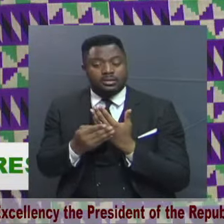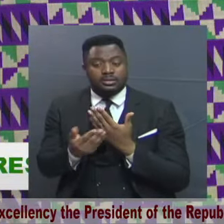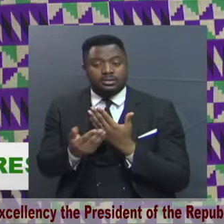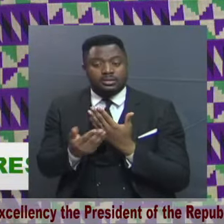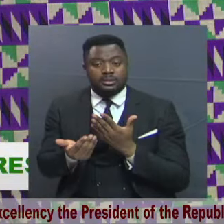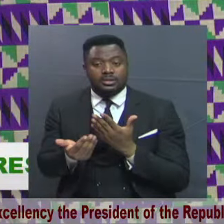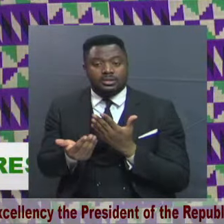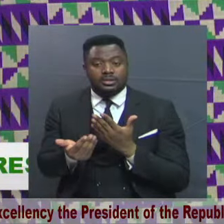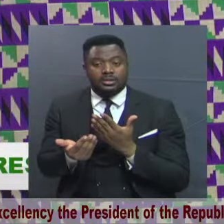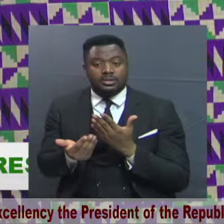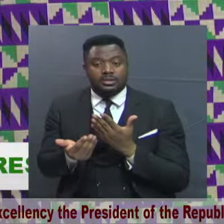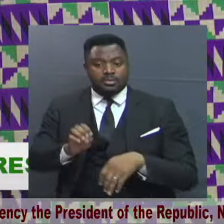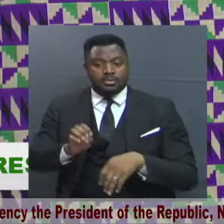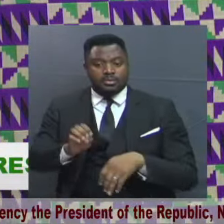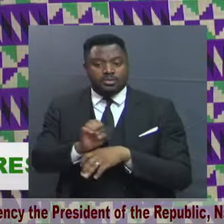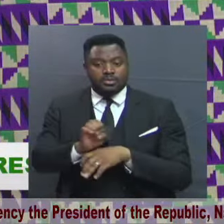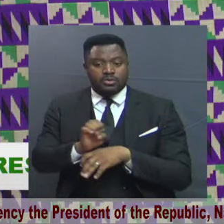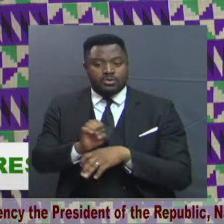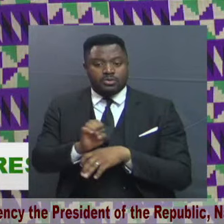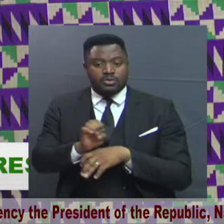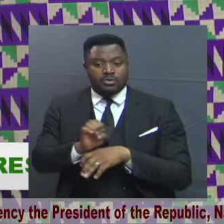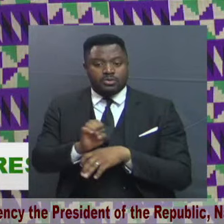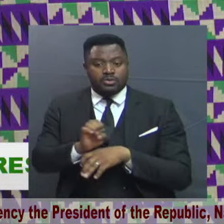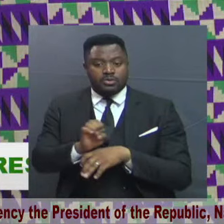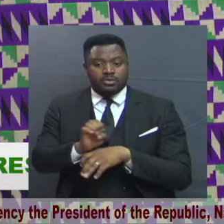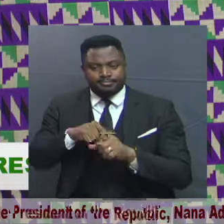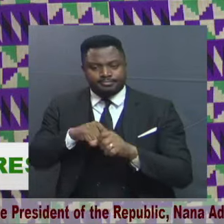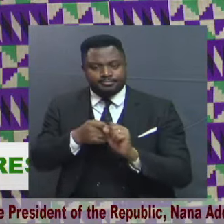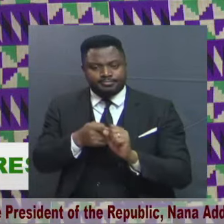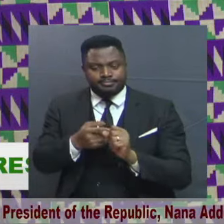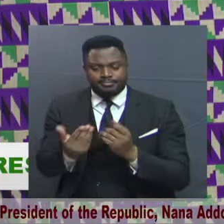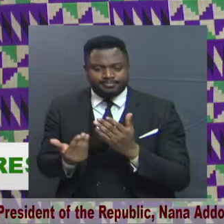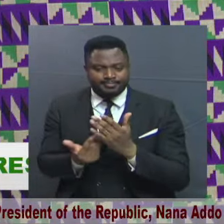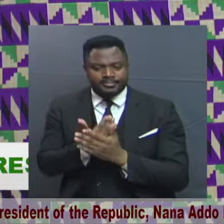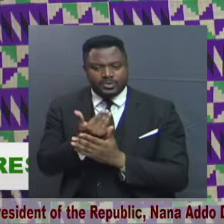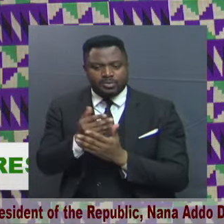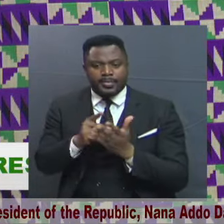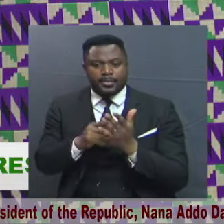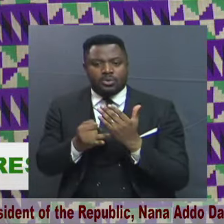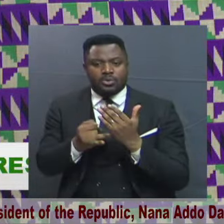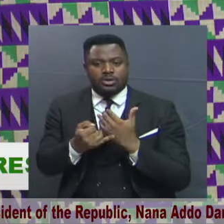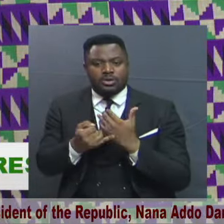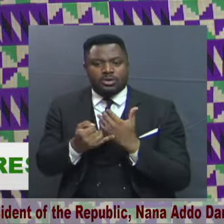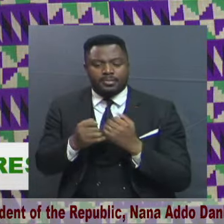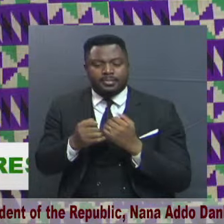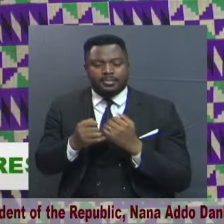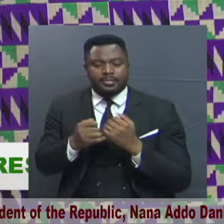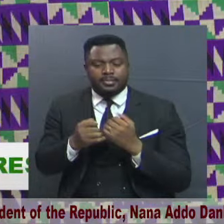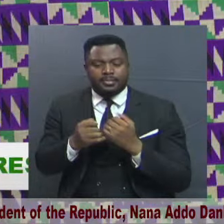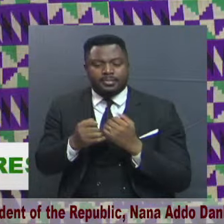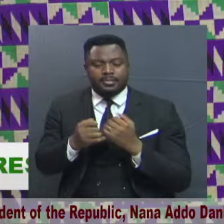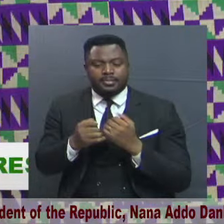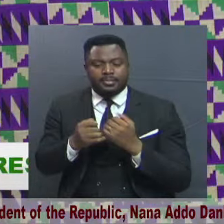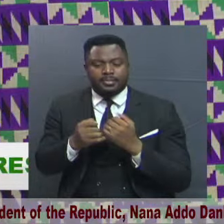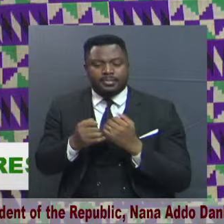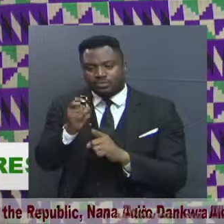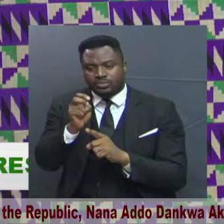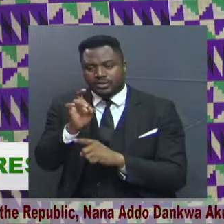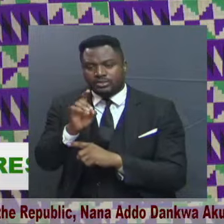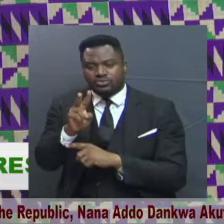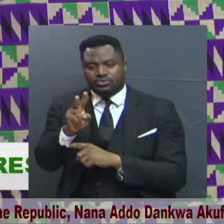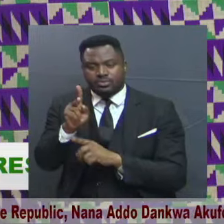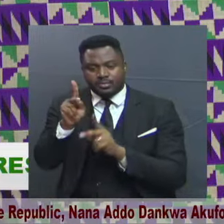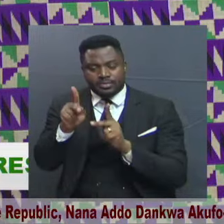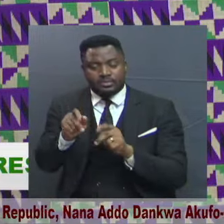the youth employment agency has initiated a groundbreaking employment Drive targeting 282